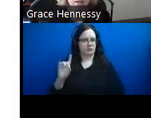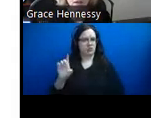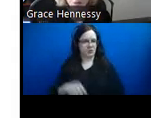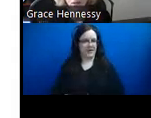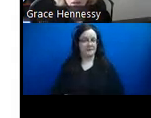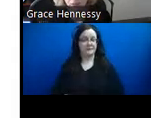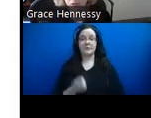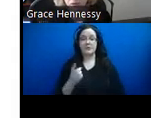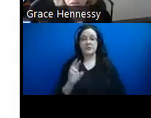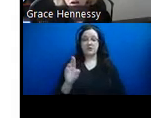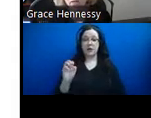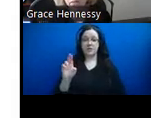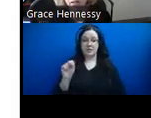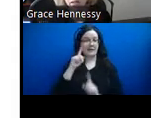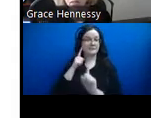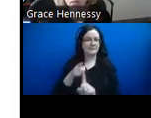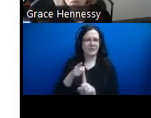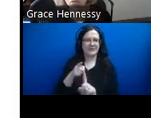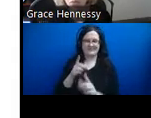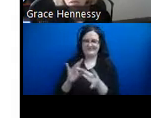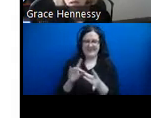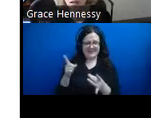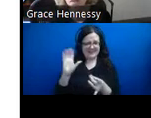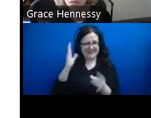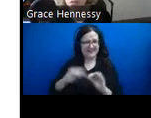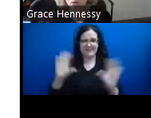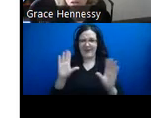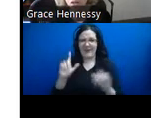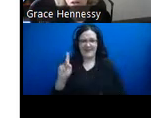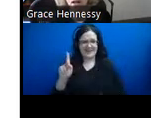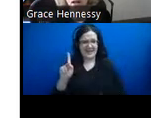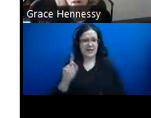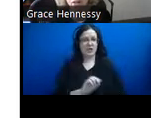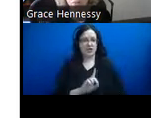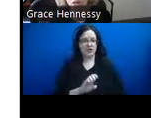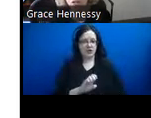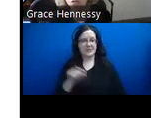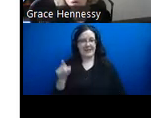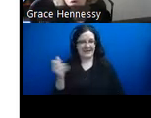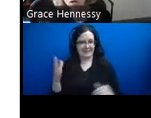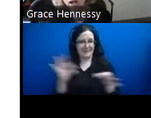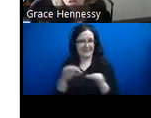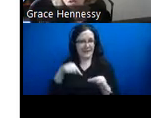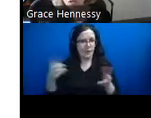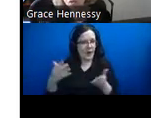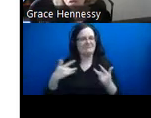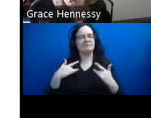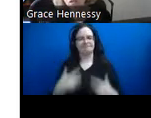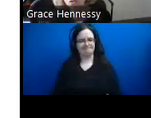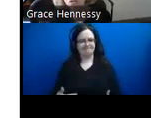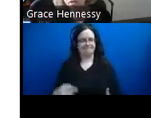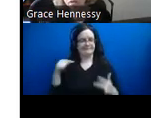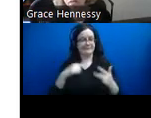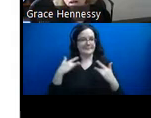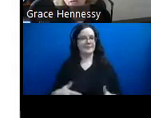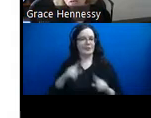study is that, quote, it appears that the obvious link between suicide and gambling is depression, and that depression is, quote, a reaction to large